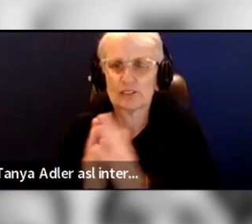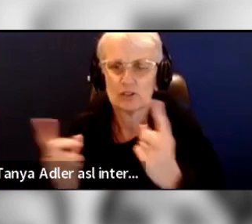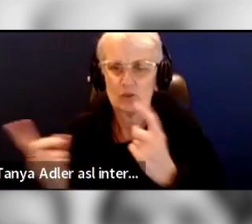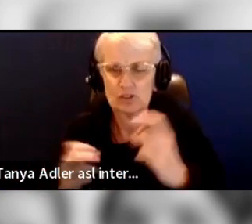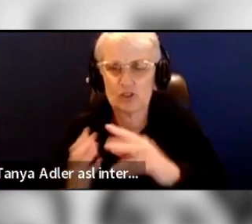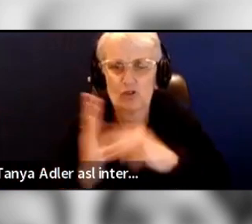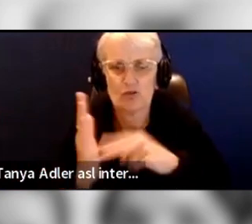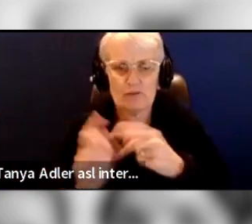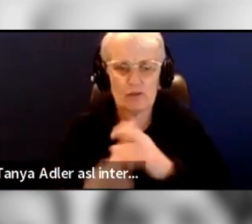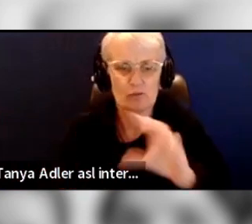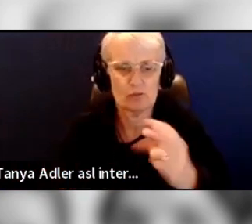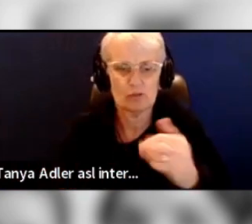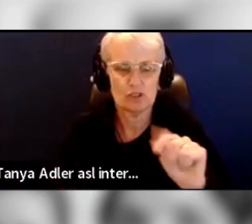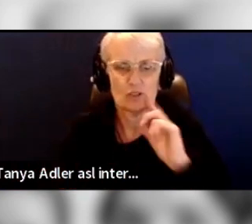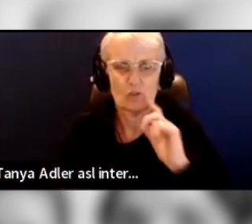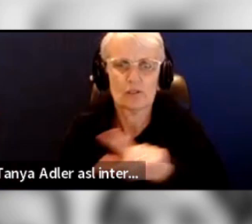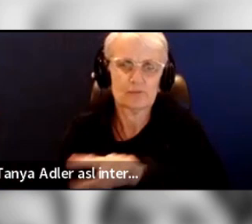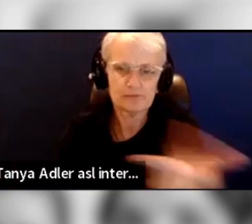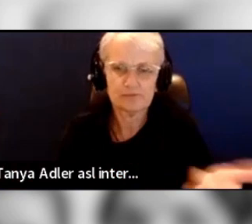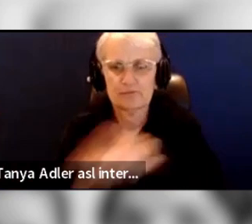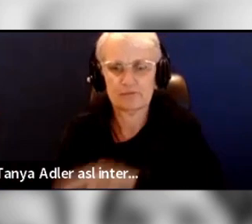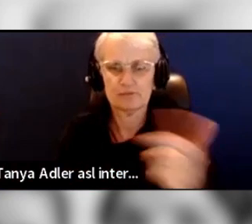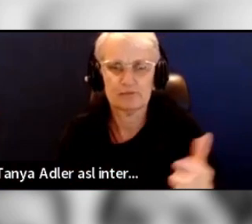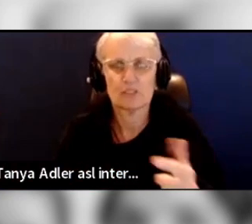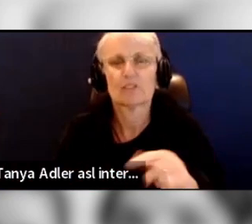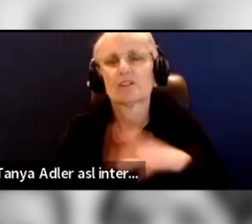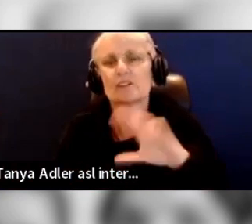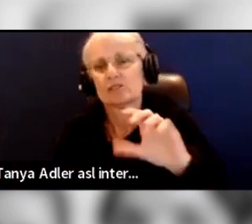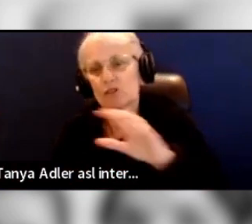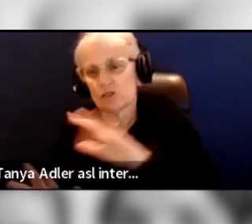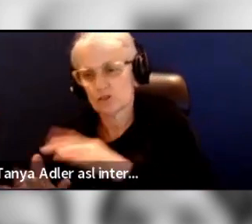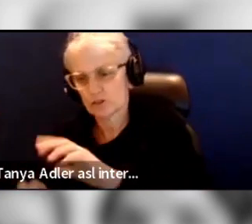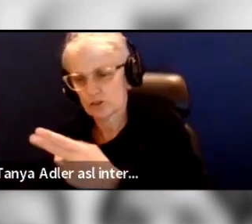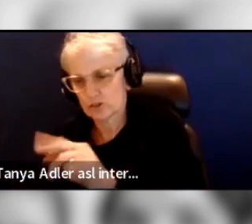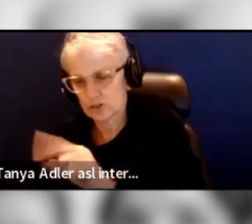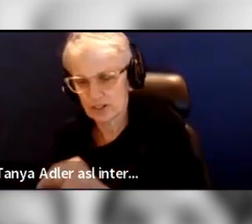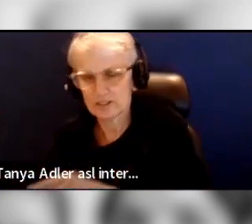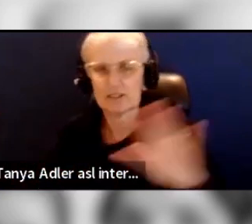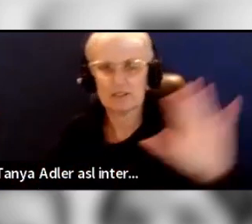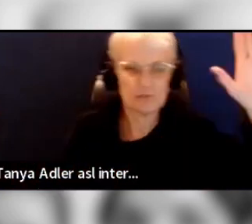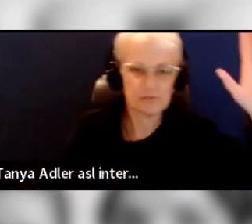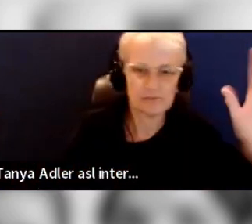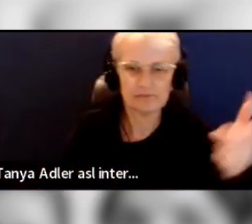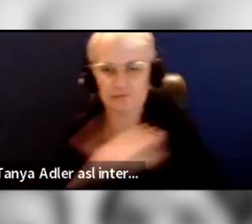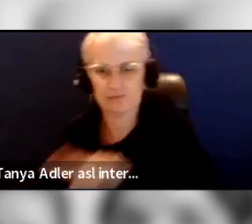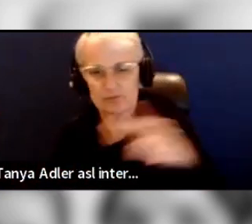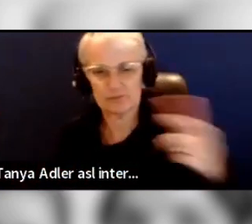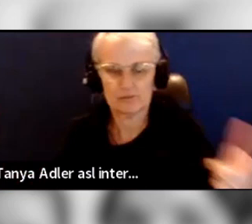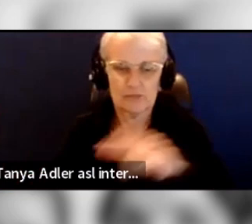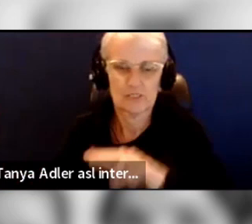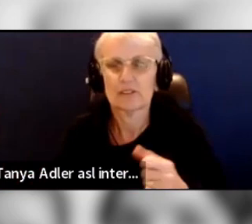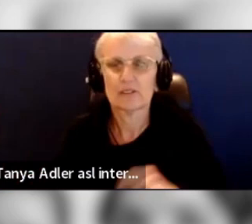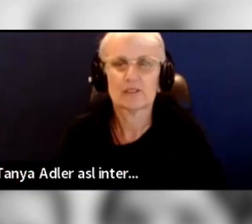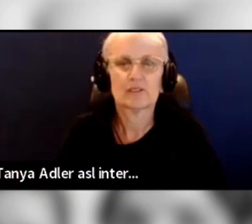read it from the chat box. We're going to rotate back and forth. So we'll do a chat box and we'll do a hand raised, and then we'll do a chat box and a hand raised, and we'll get to as many as